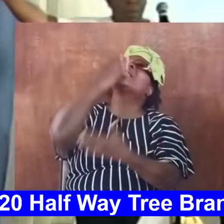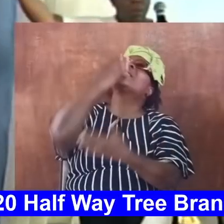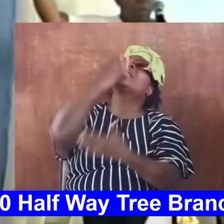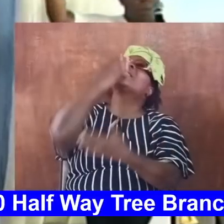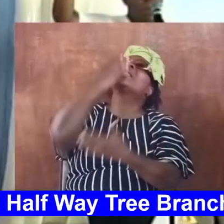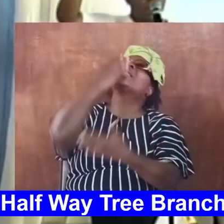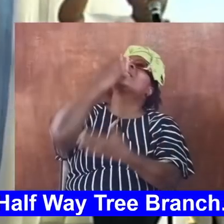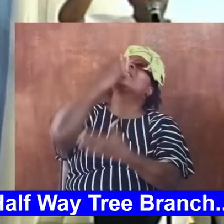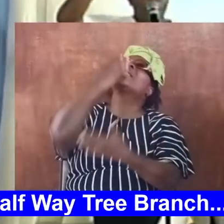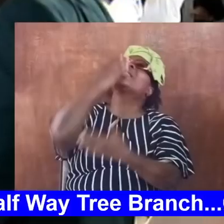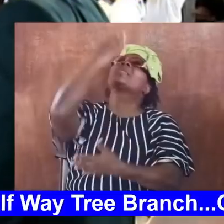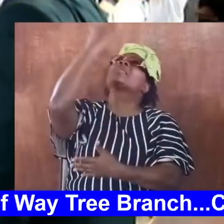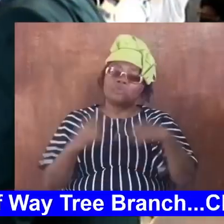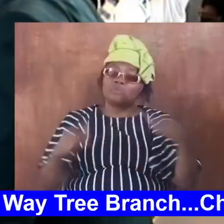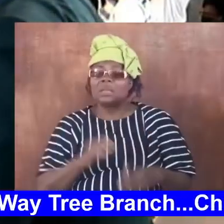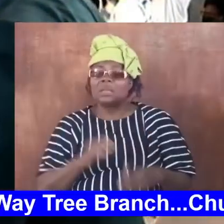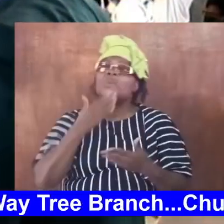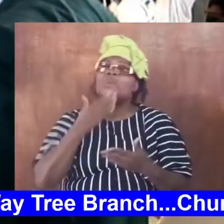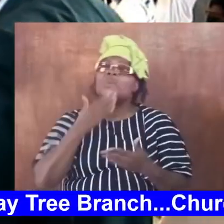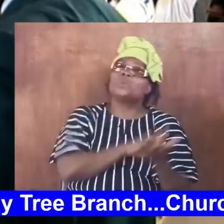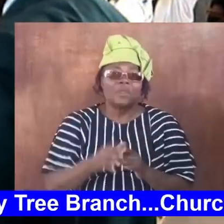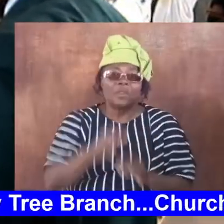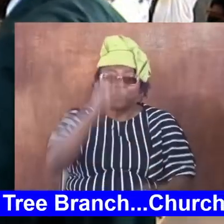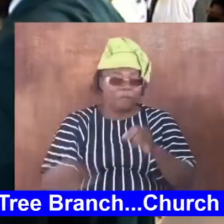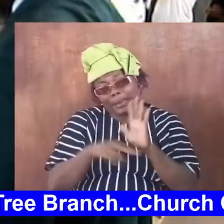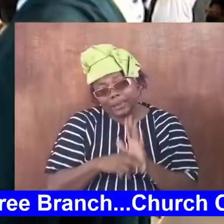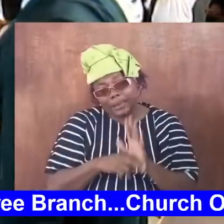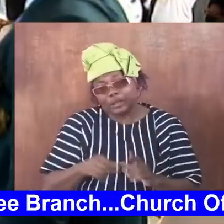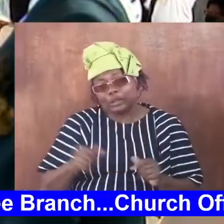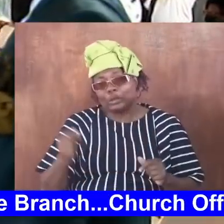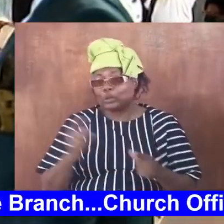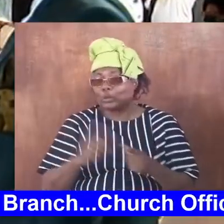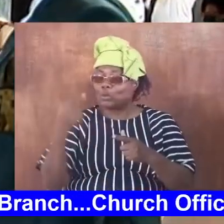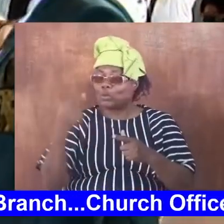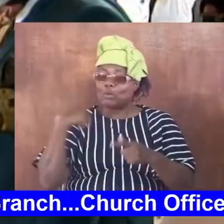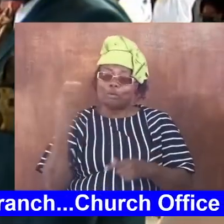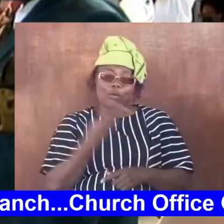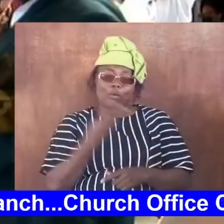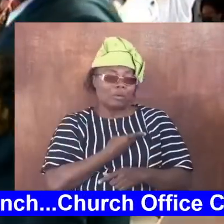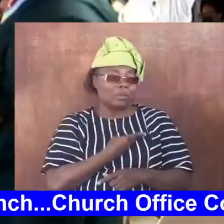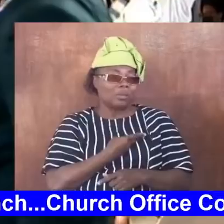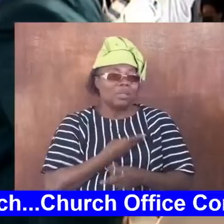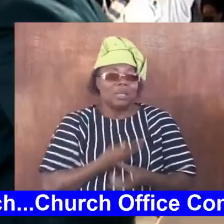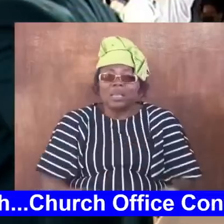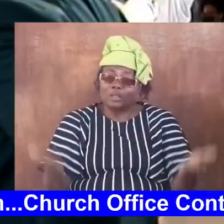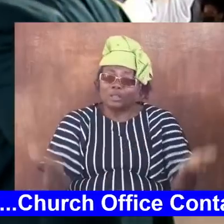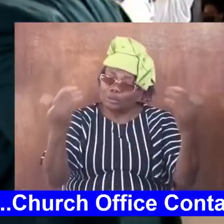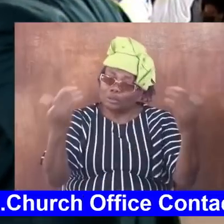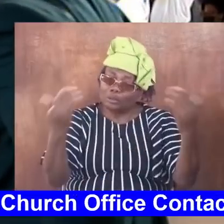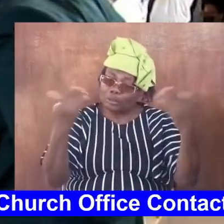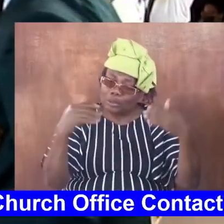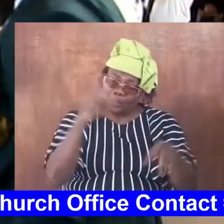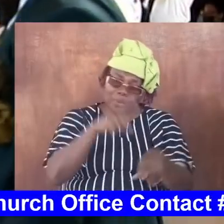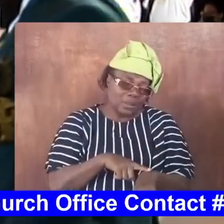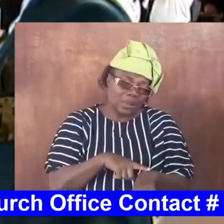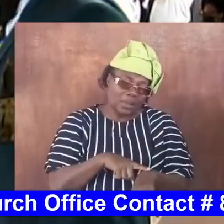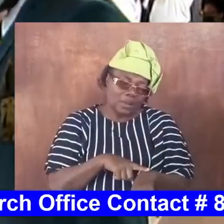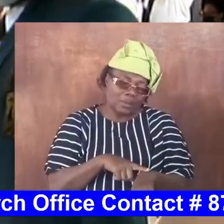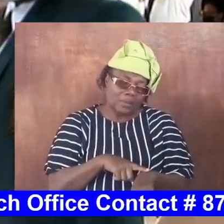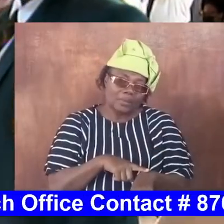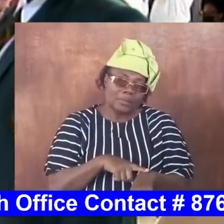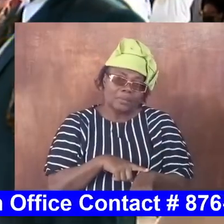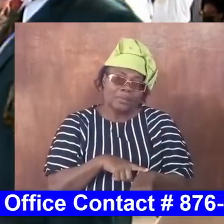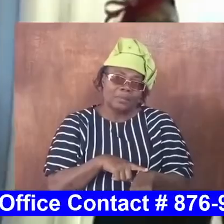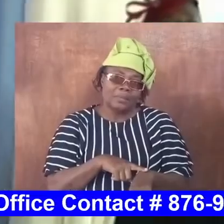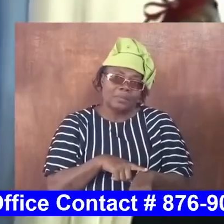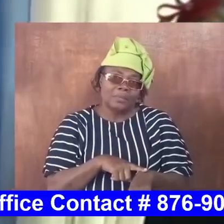your faithfulness towards us. Praise God. And it's come time for us to